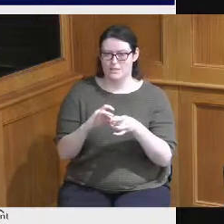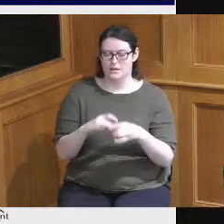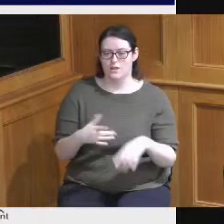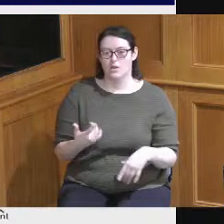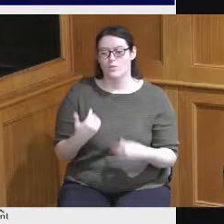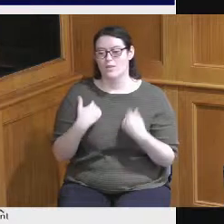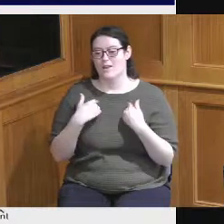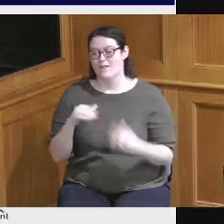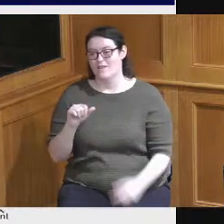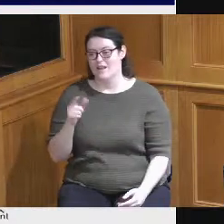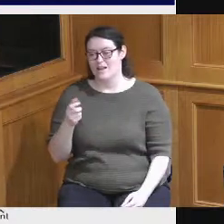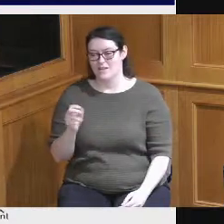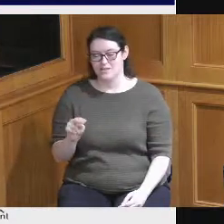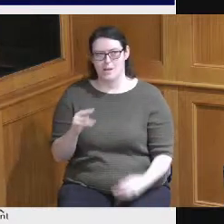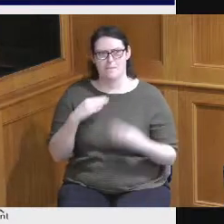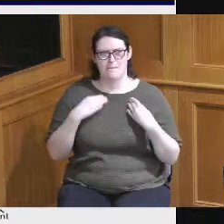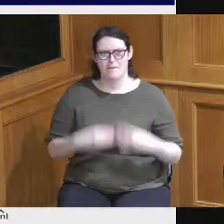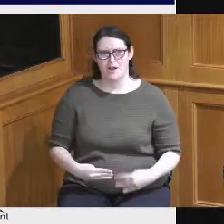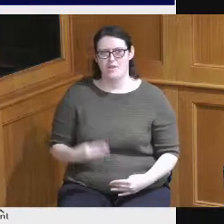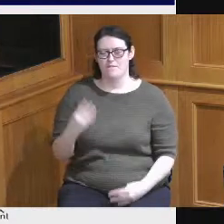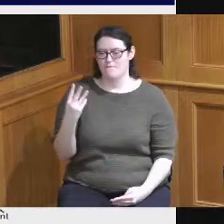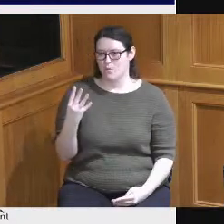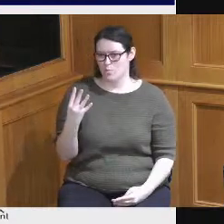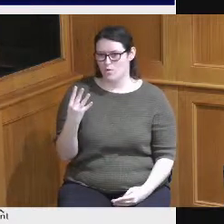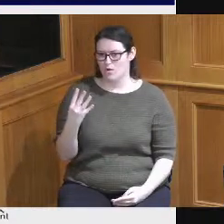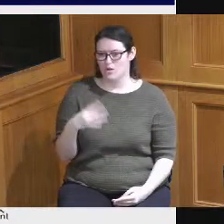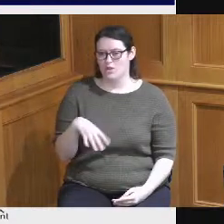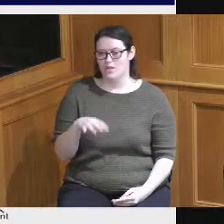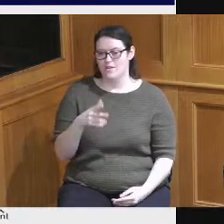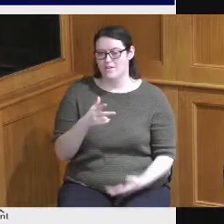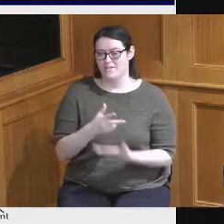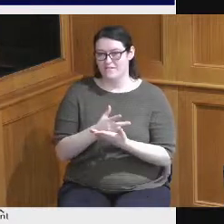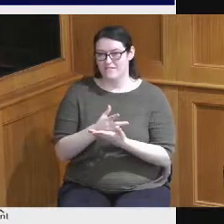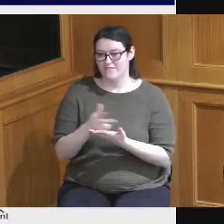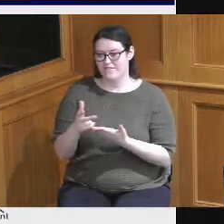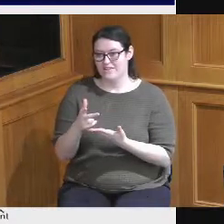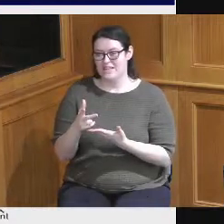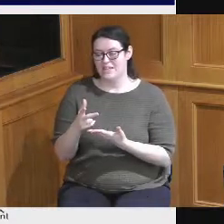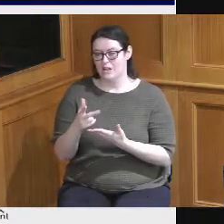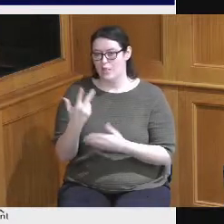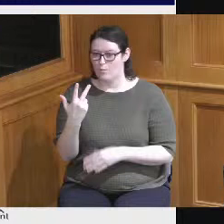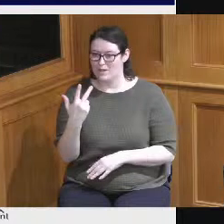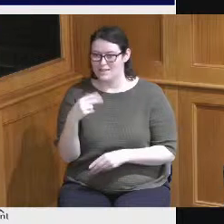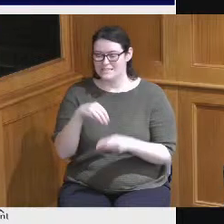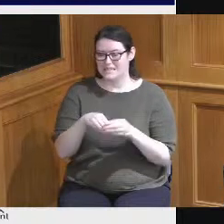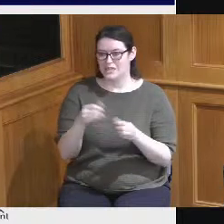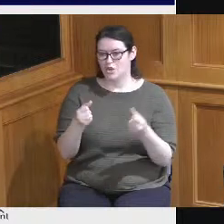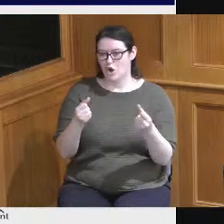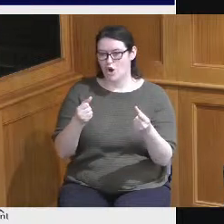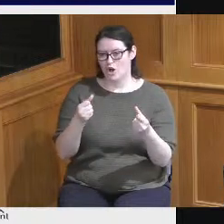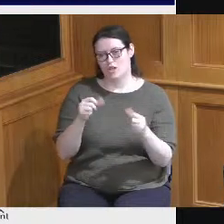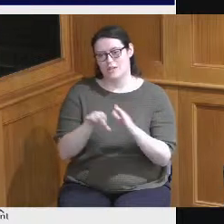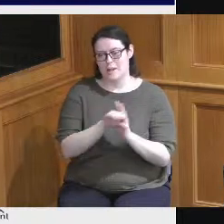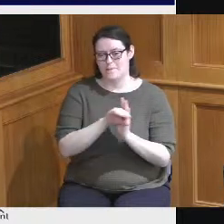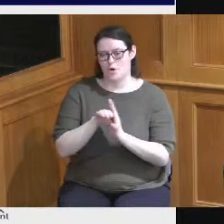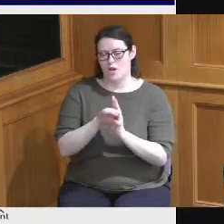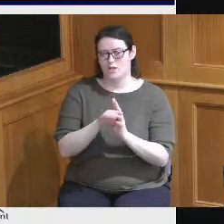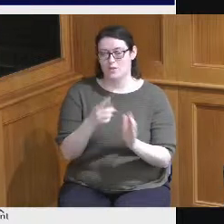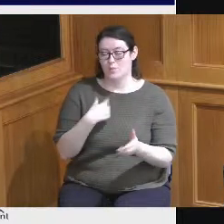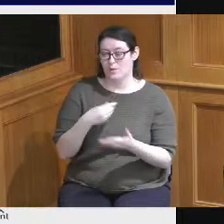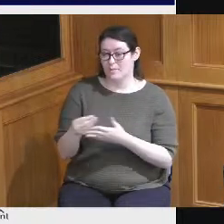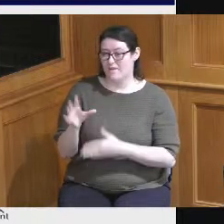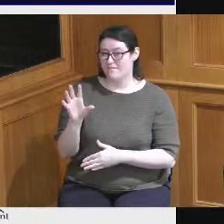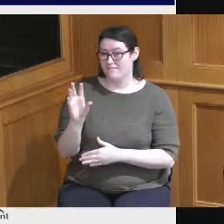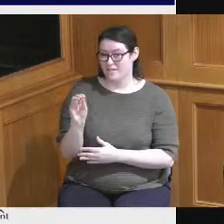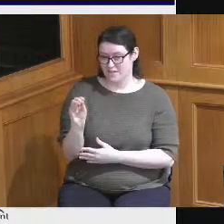the Axon Body 4, Axon Fleet 3. That's the in-car cameras. In fact, we bought 50 of